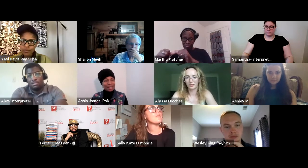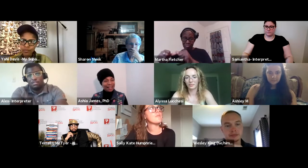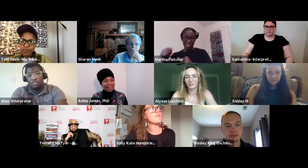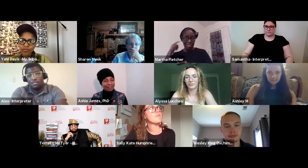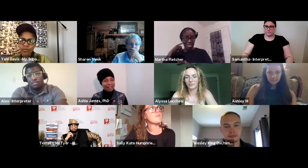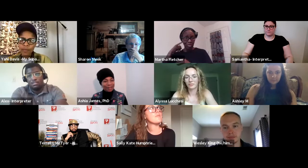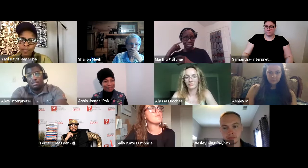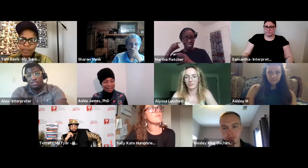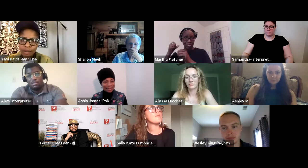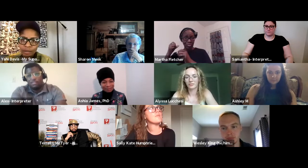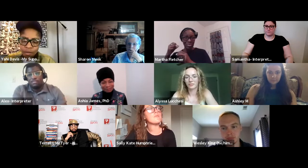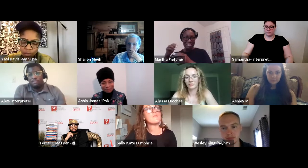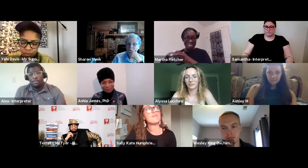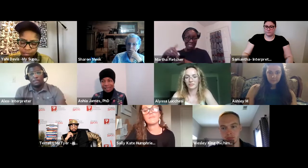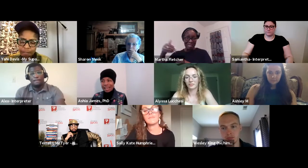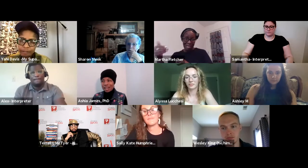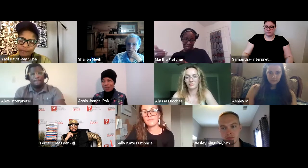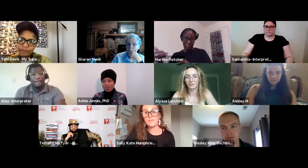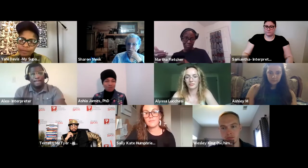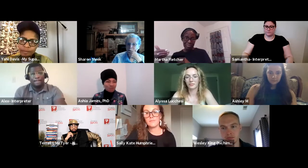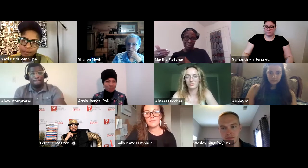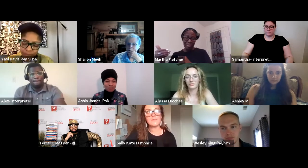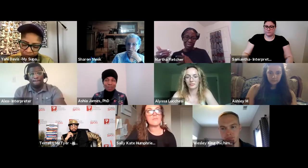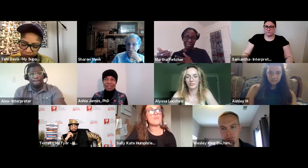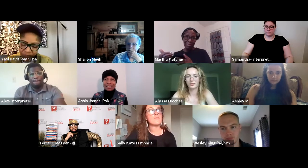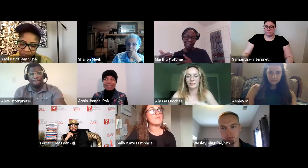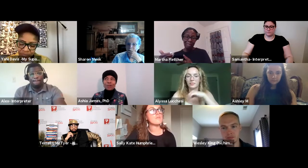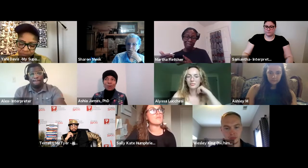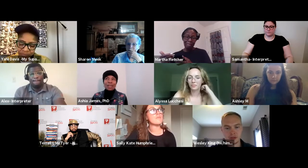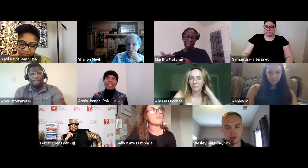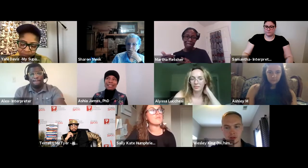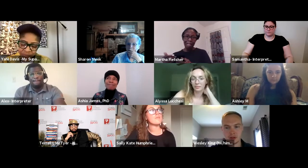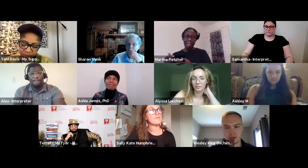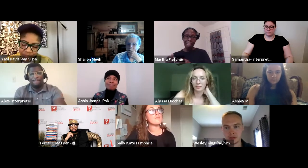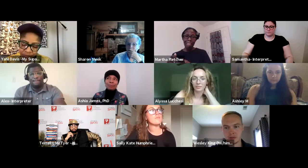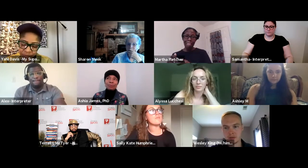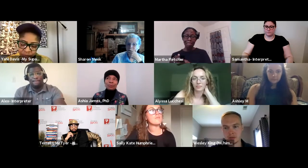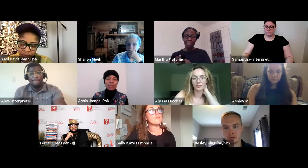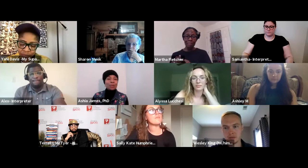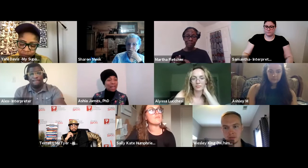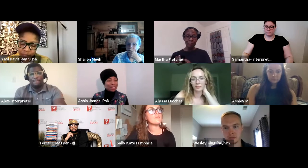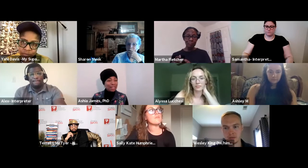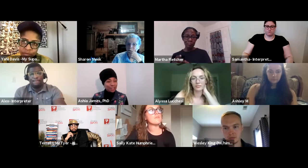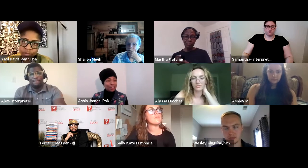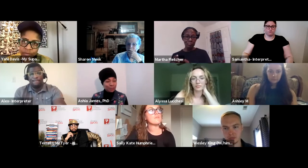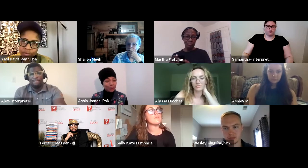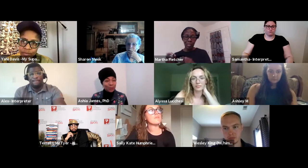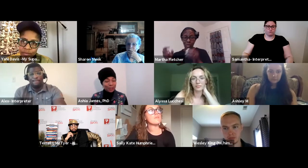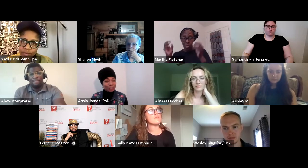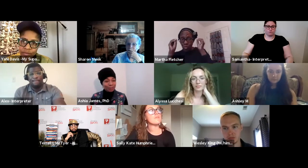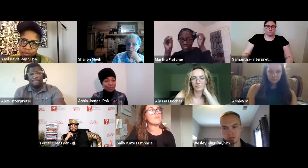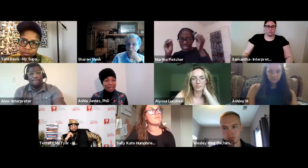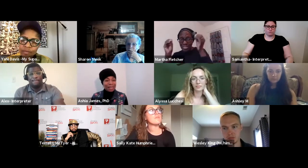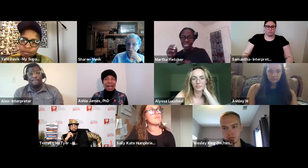going in and out at that time. Yeah. So I guess when I was teaching in New